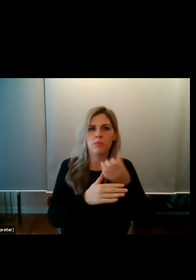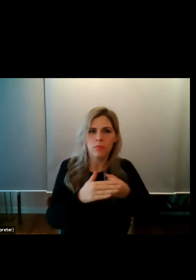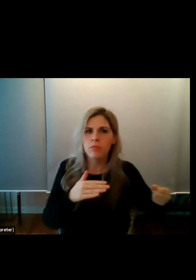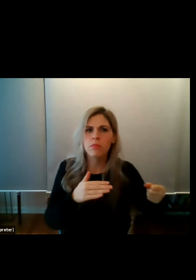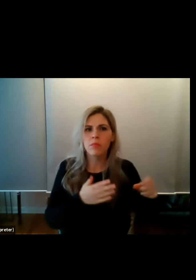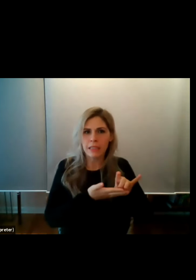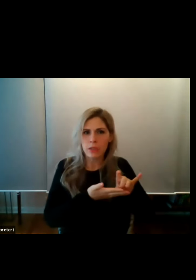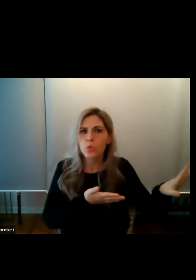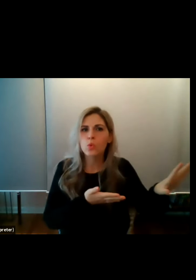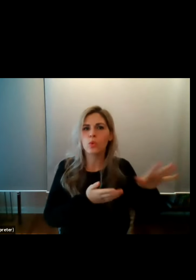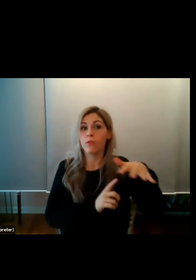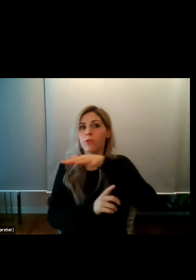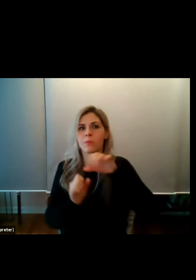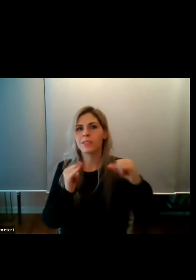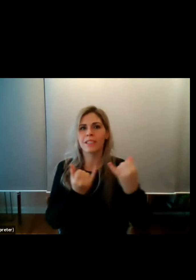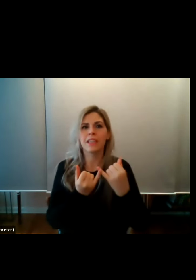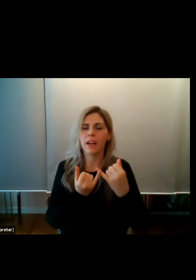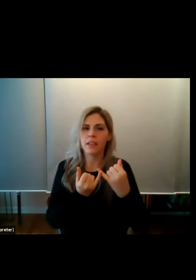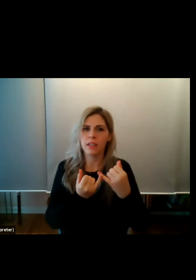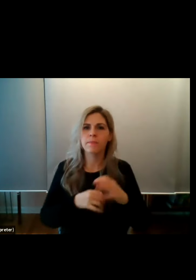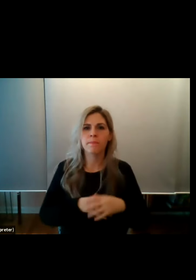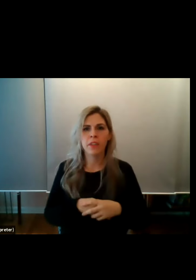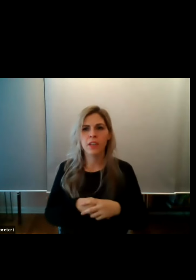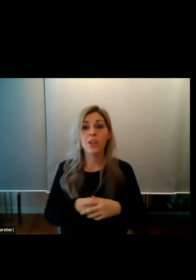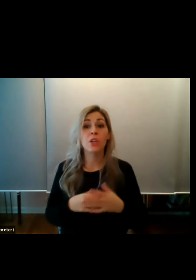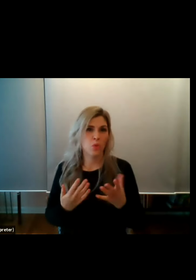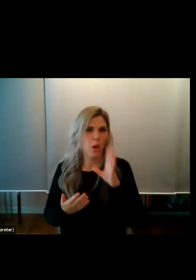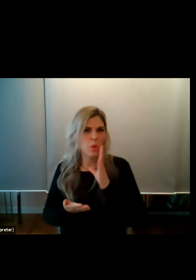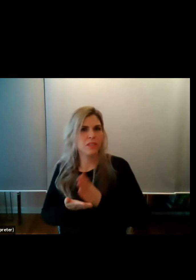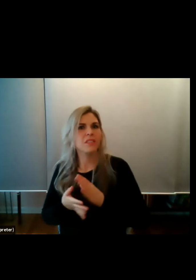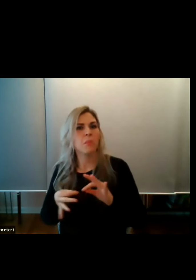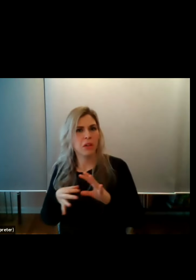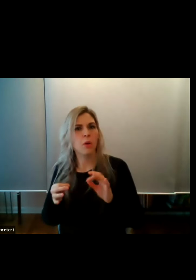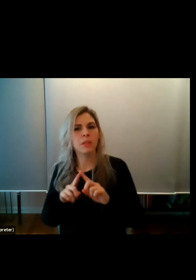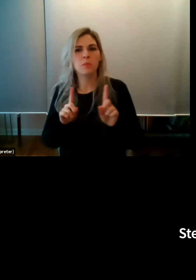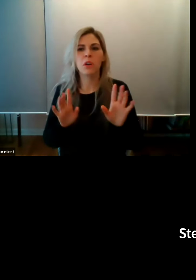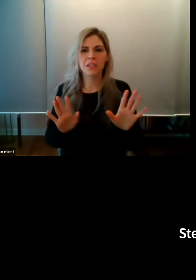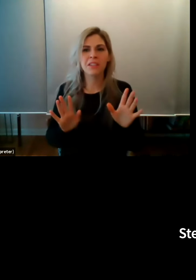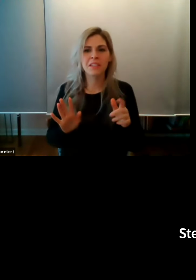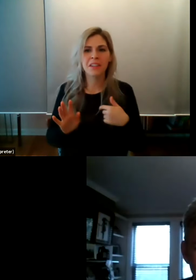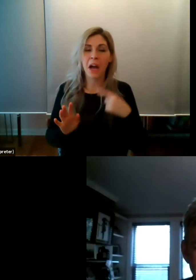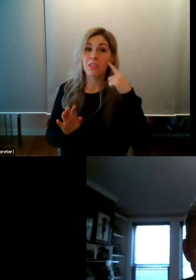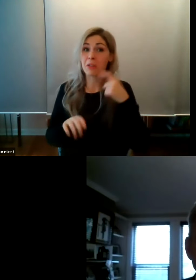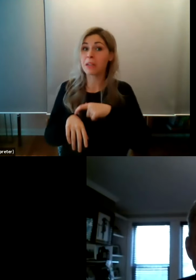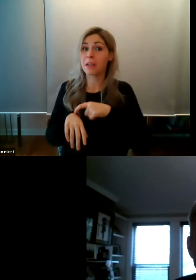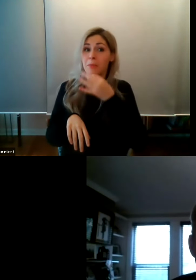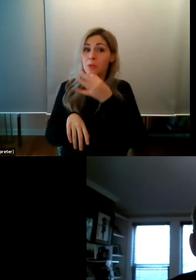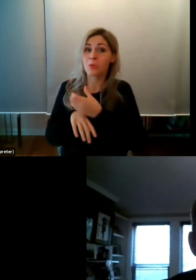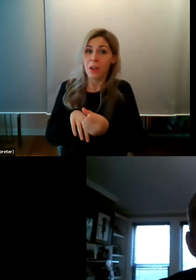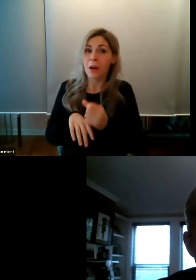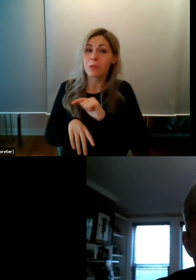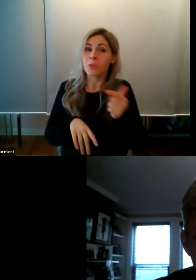in society. So I would like to stop here. I think I'm reaching my time,